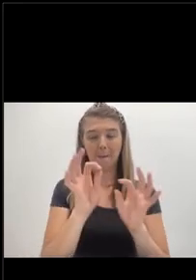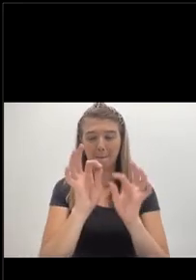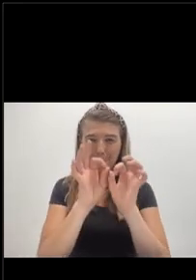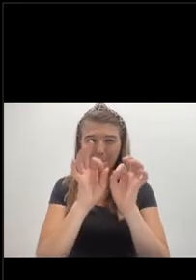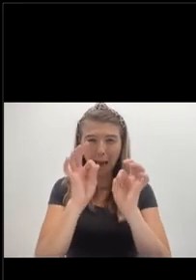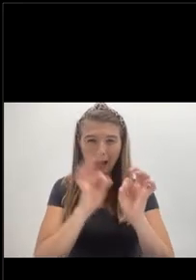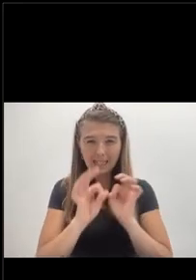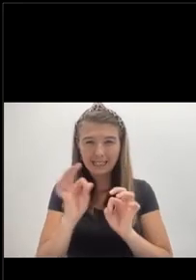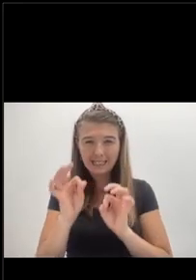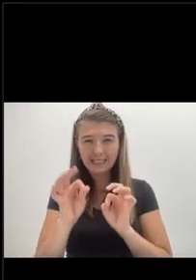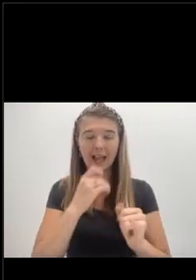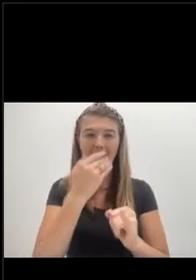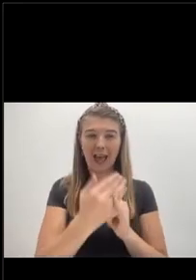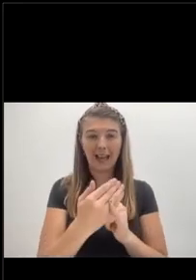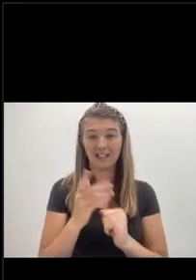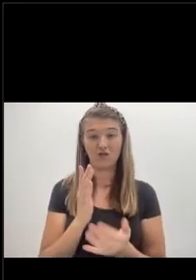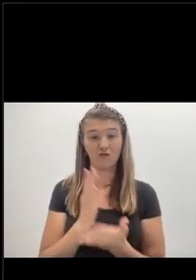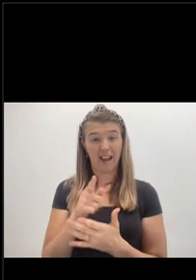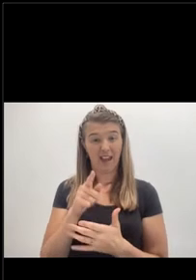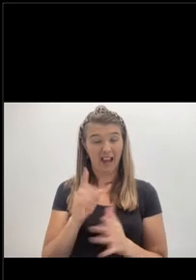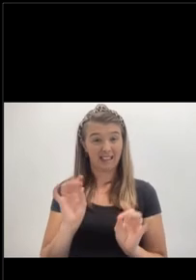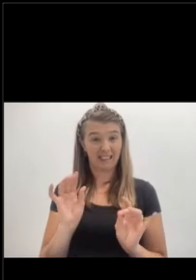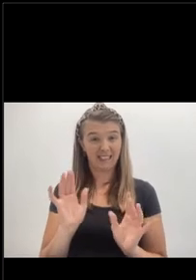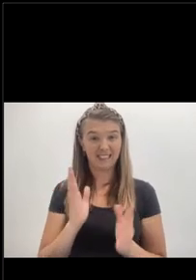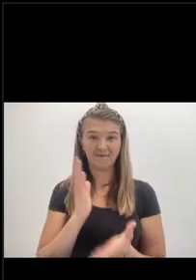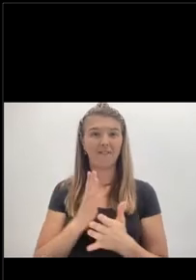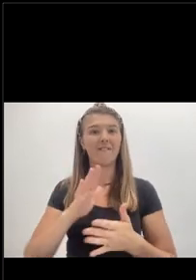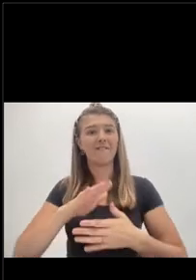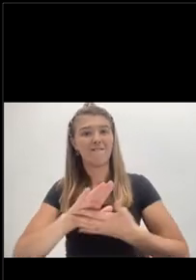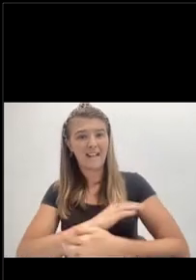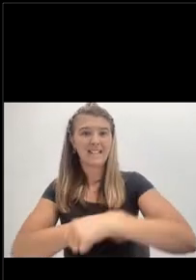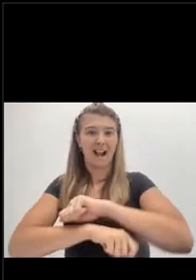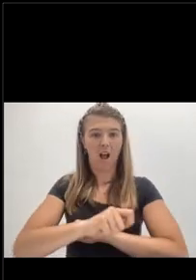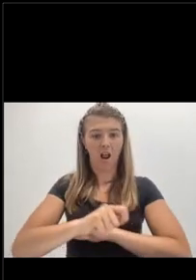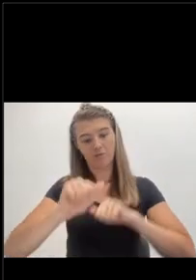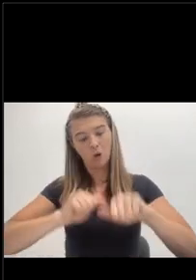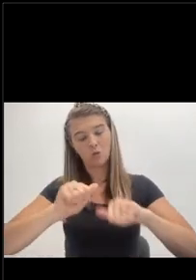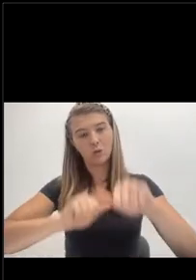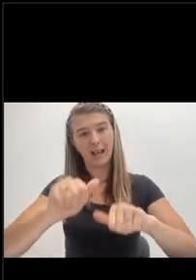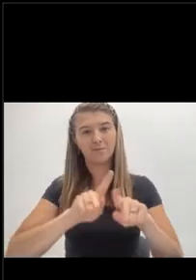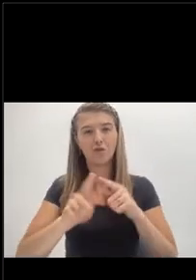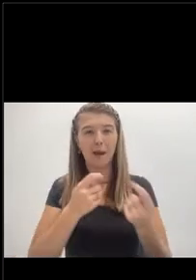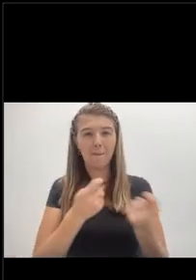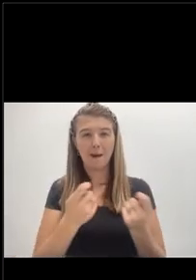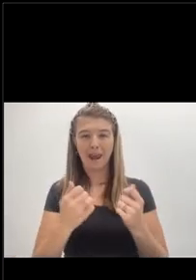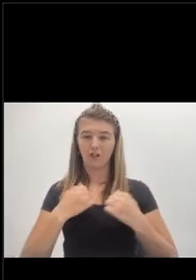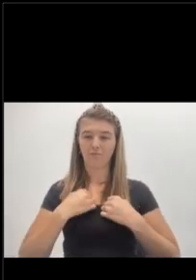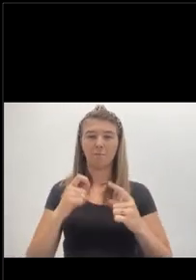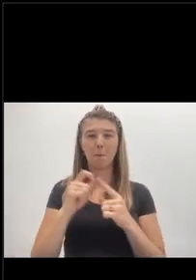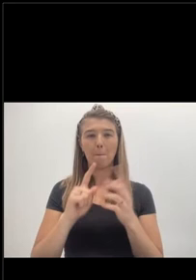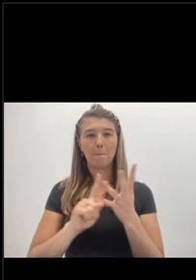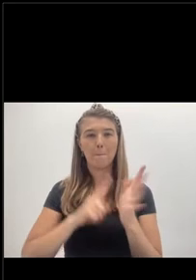It's all a physical process in order to manage the properties of the polymers that we use. So to